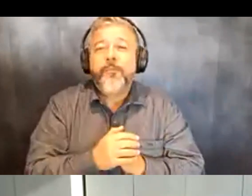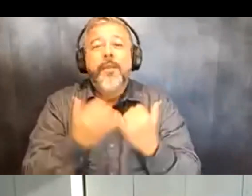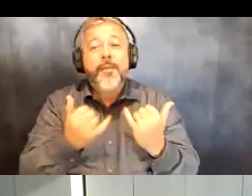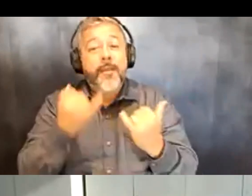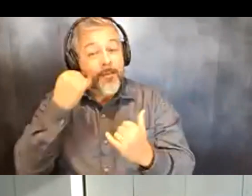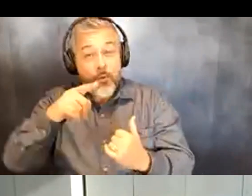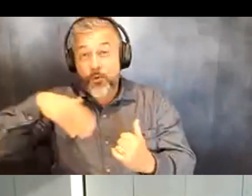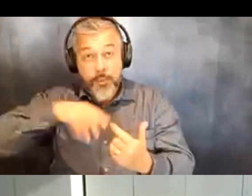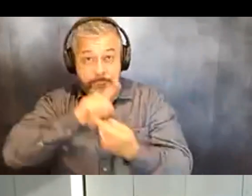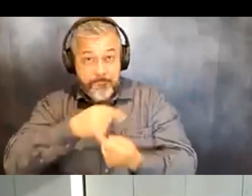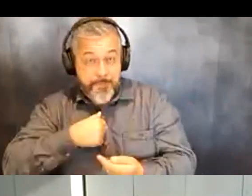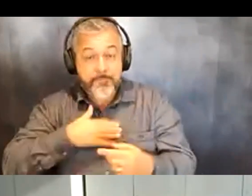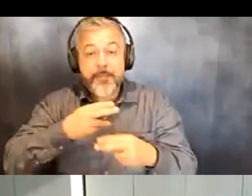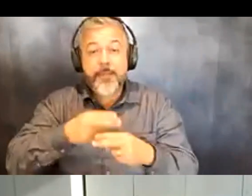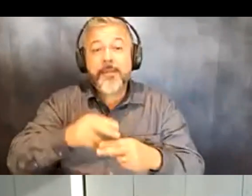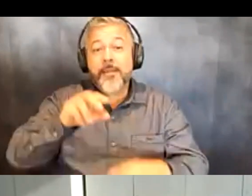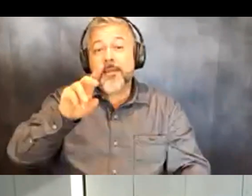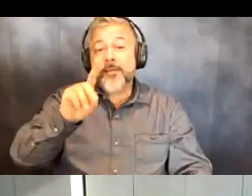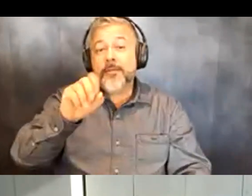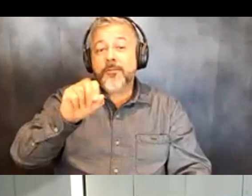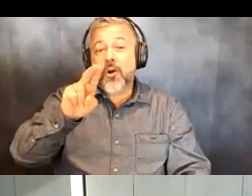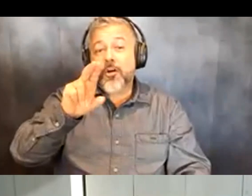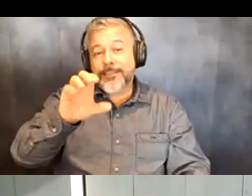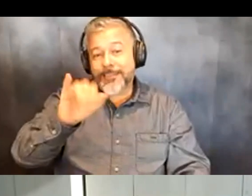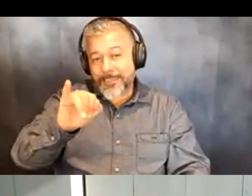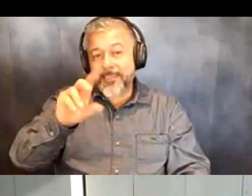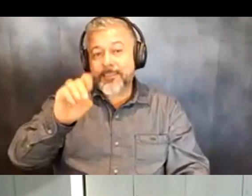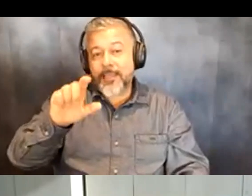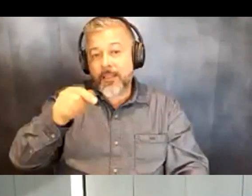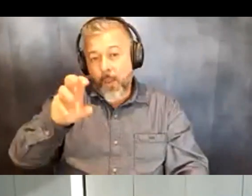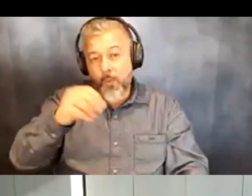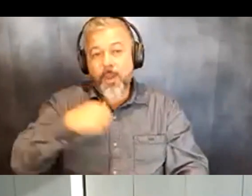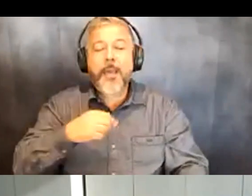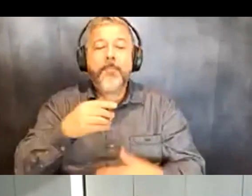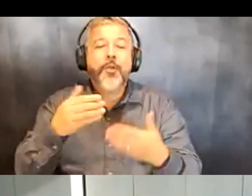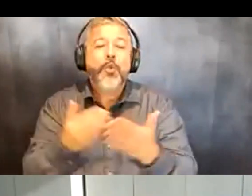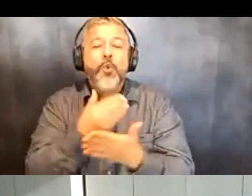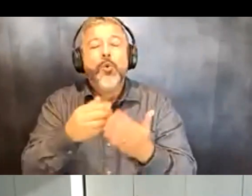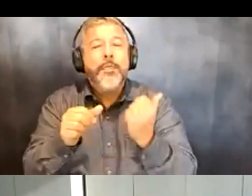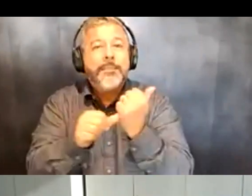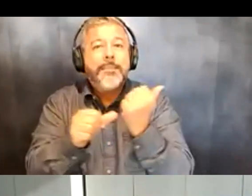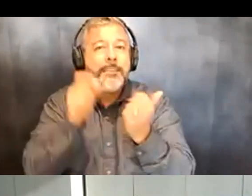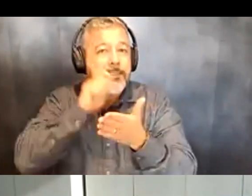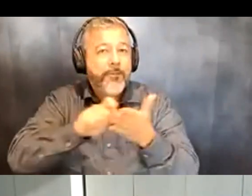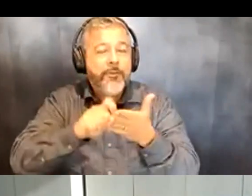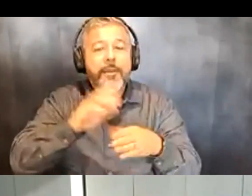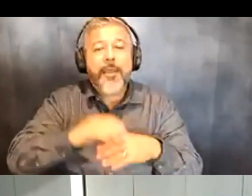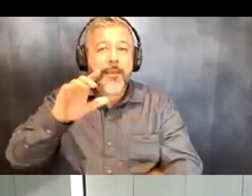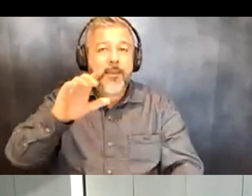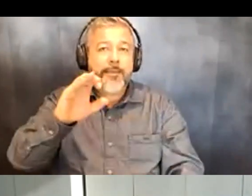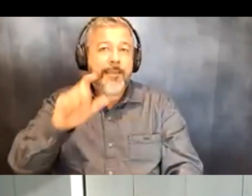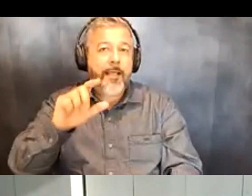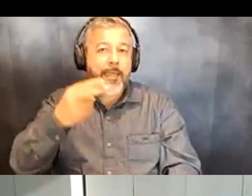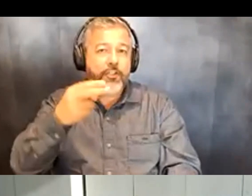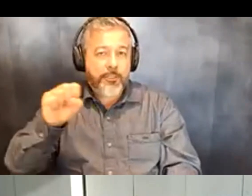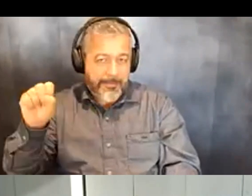Darcy Delgado. I'm one of the new assistant secretaries working with CalHHS, and I was asked today just